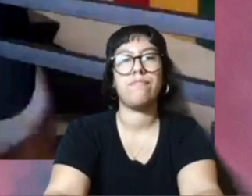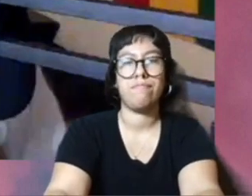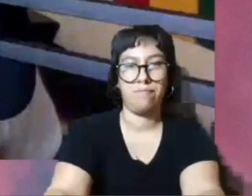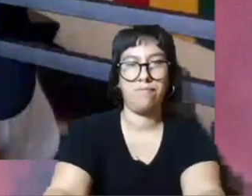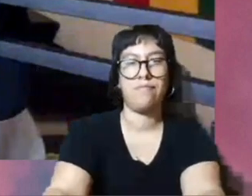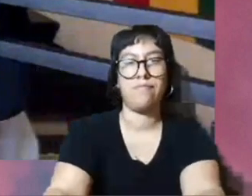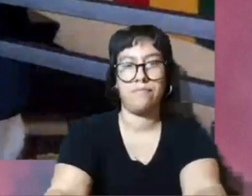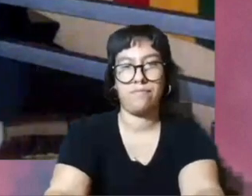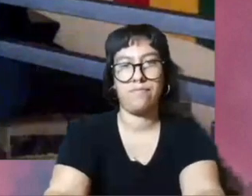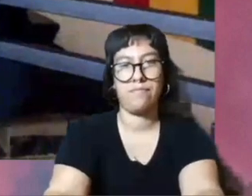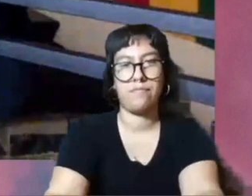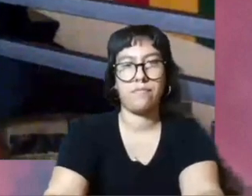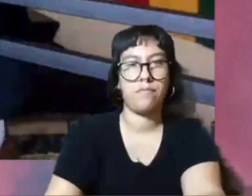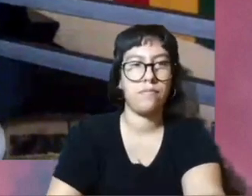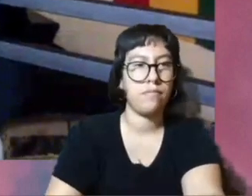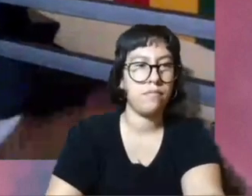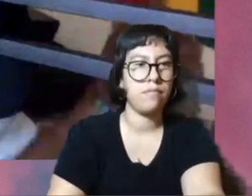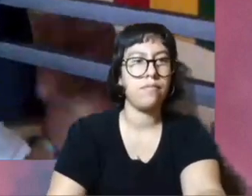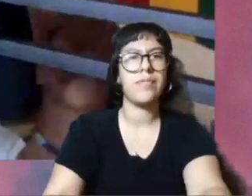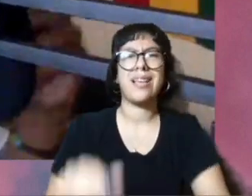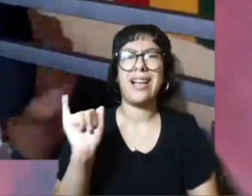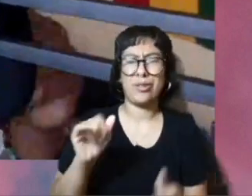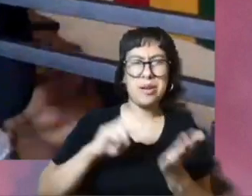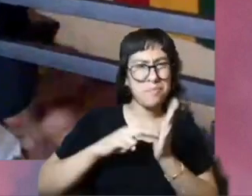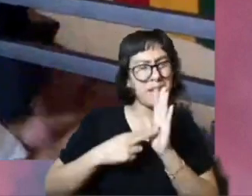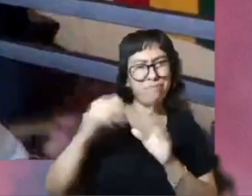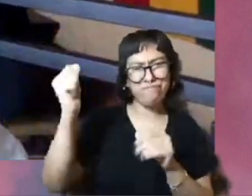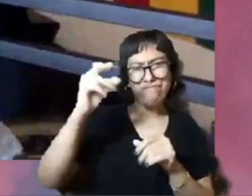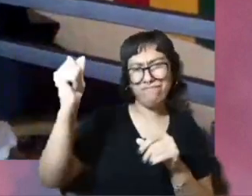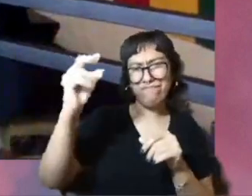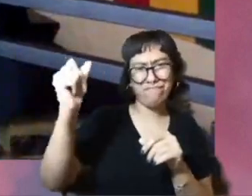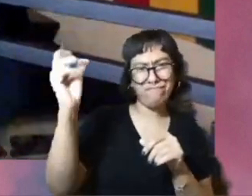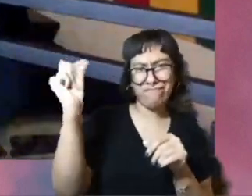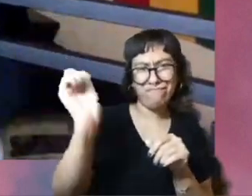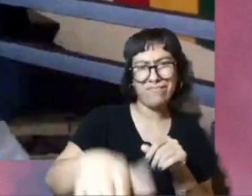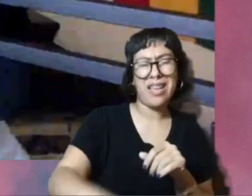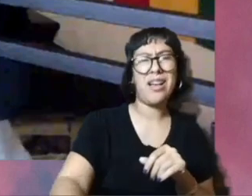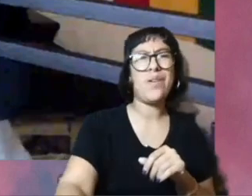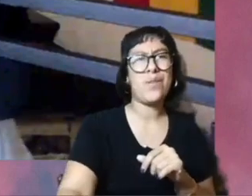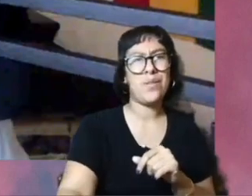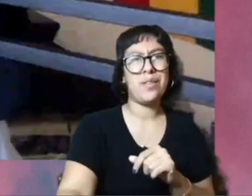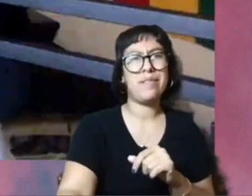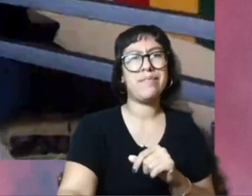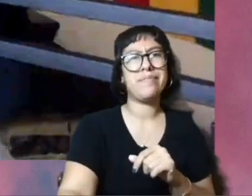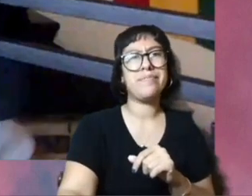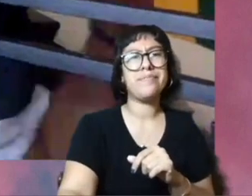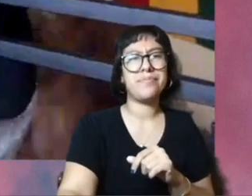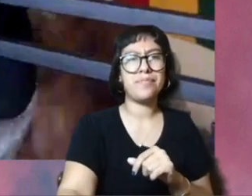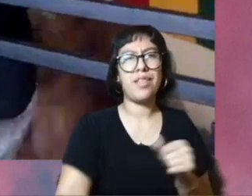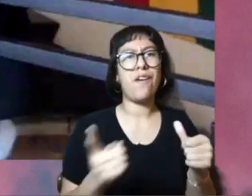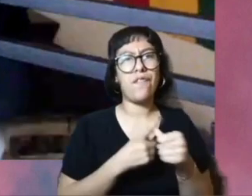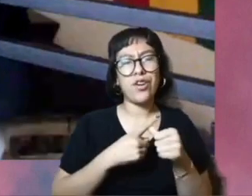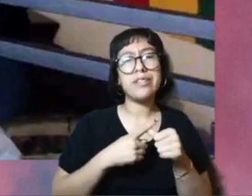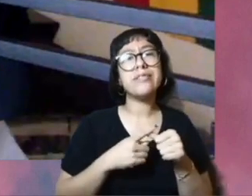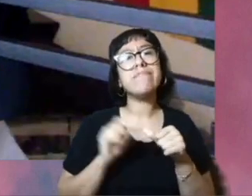Let them know that's what I'm talking about. Ooh, snaps, snaps, snaps for our first feature of the night. Come on, y'all. Drop the love in the